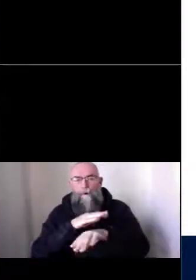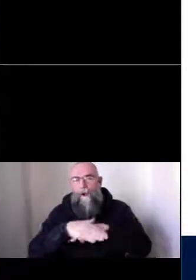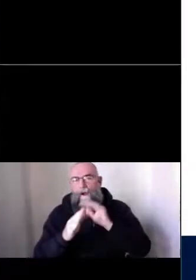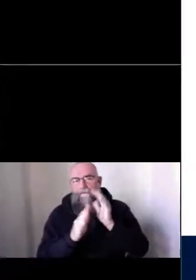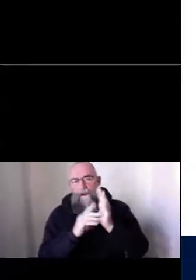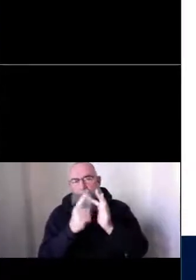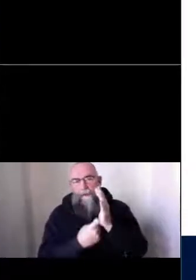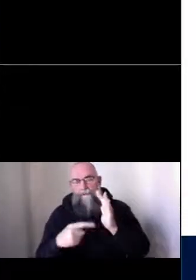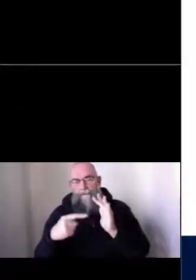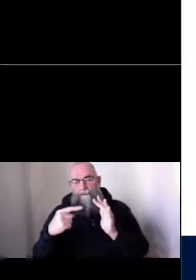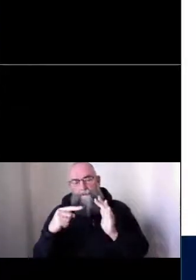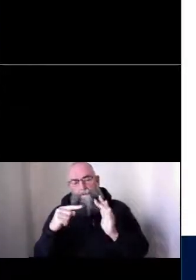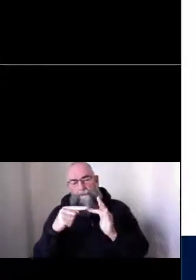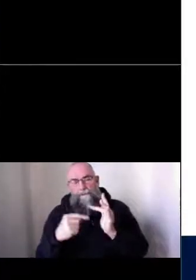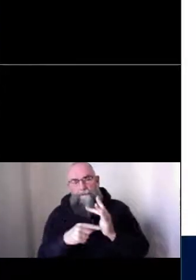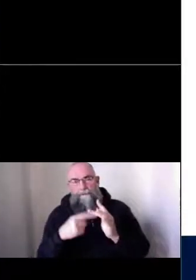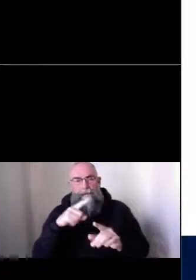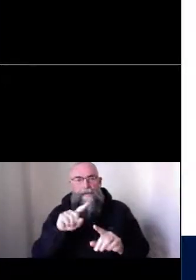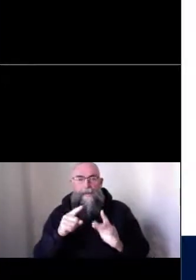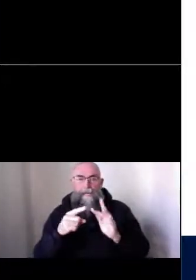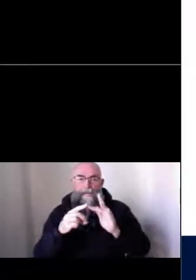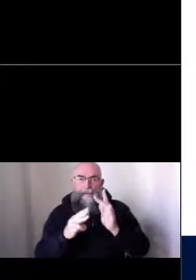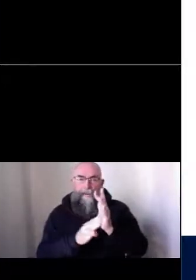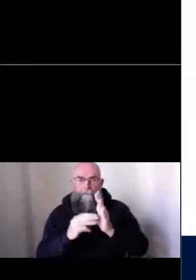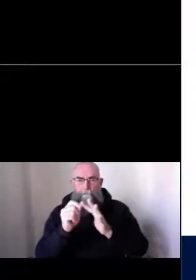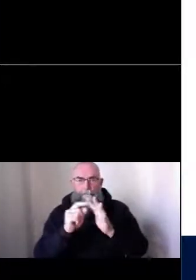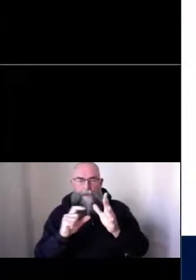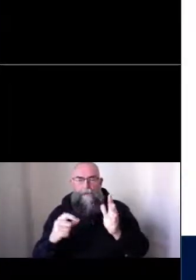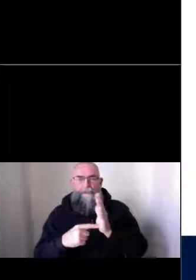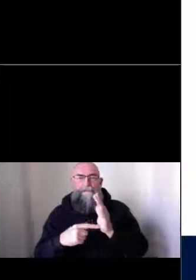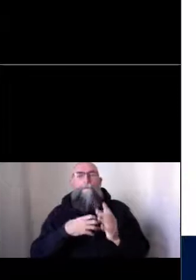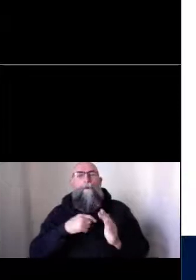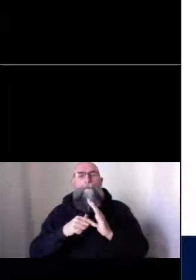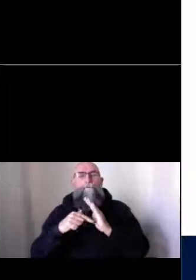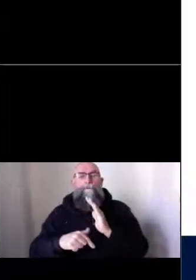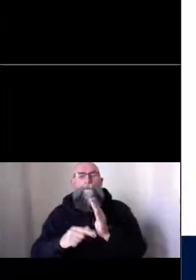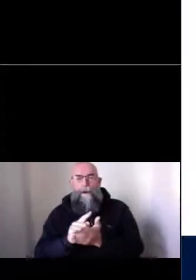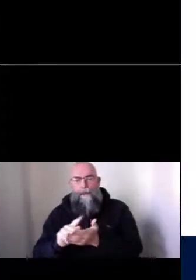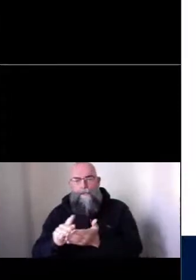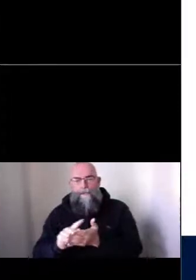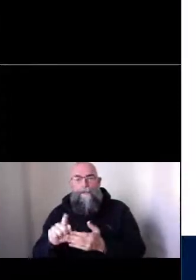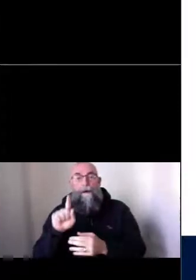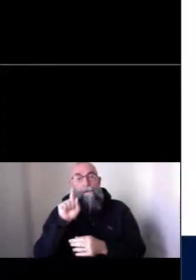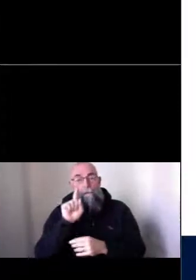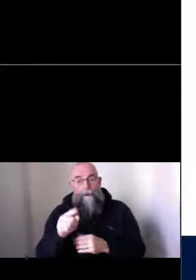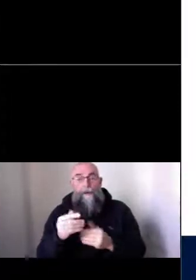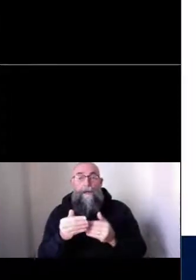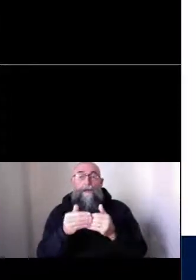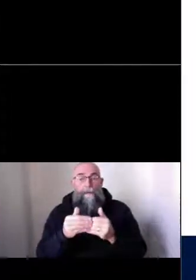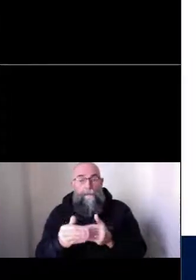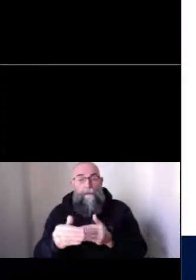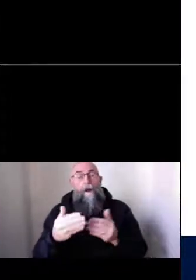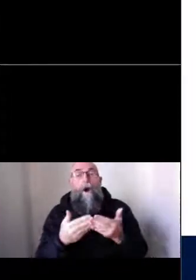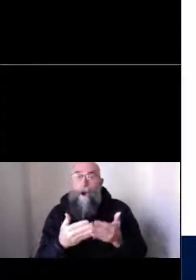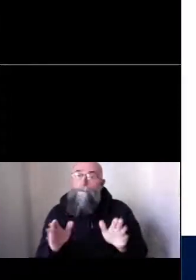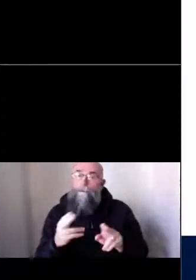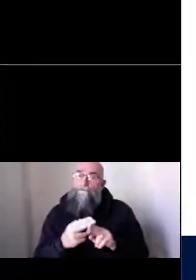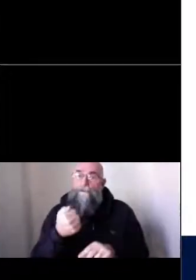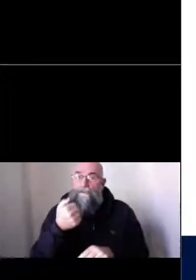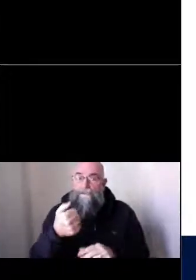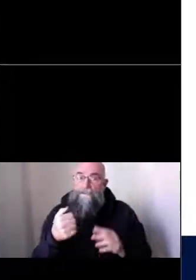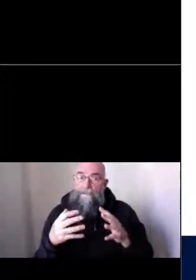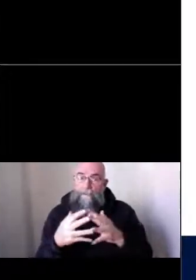later. But the other key change is that the round is now open for 6 weeks instead of 4, which is really great to